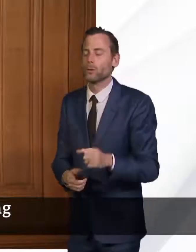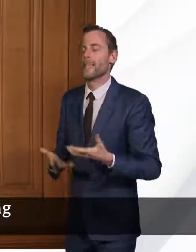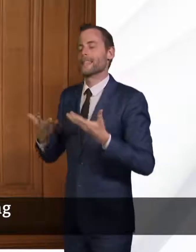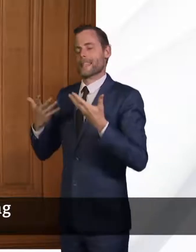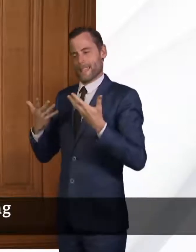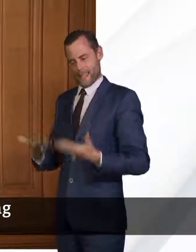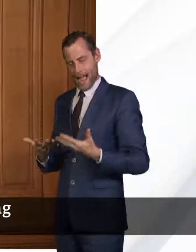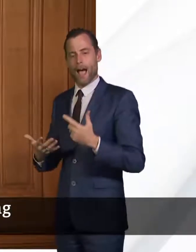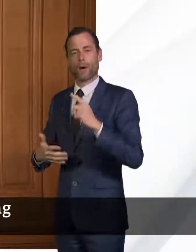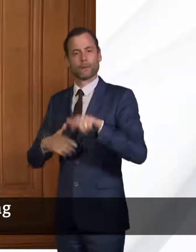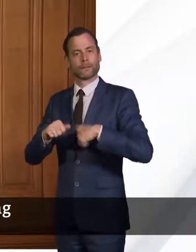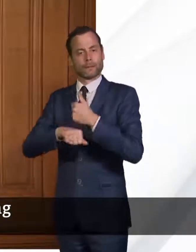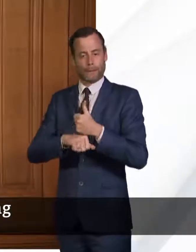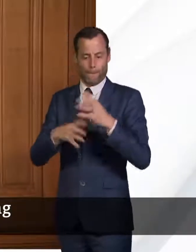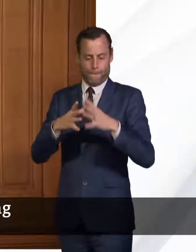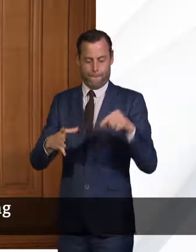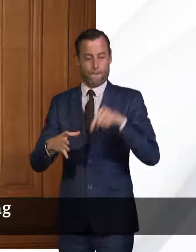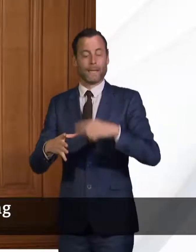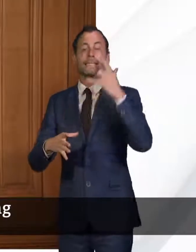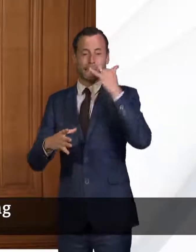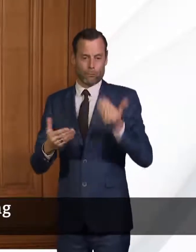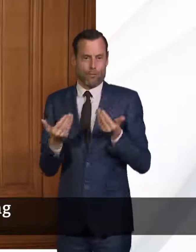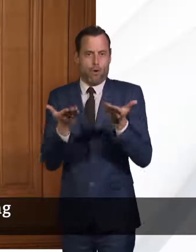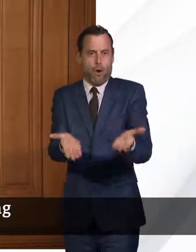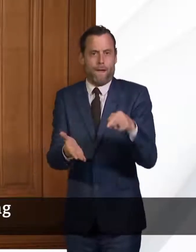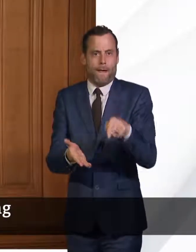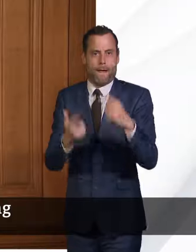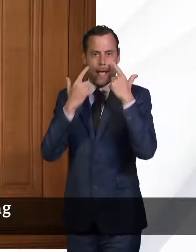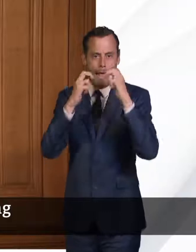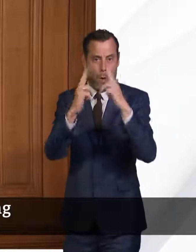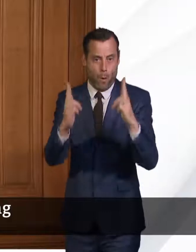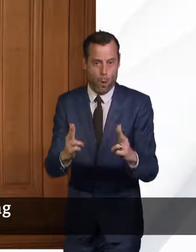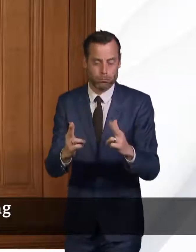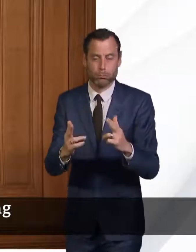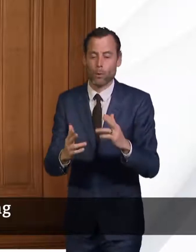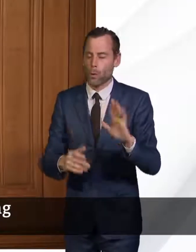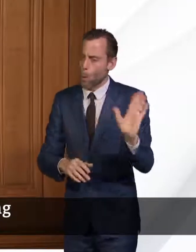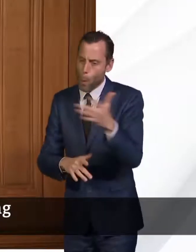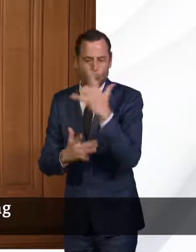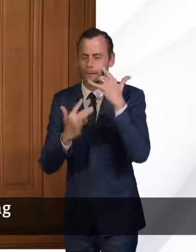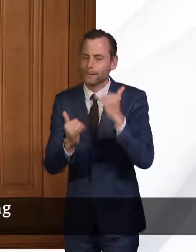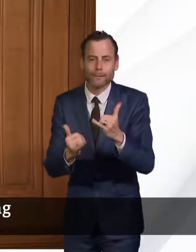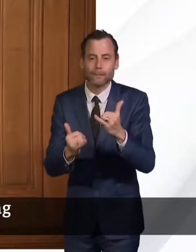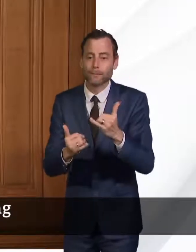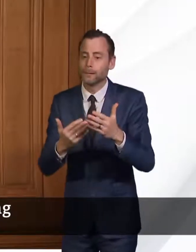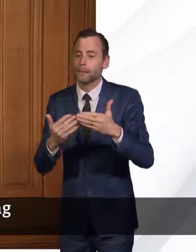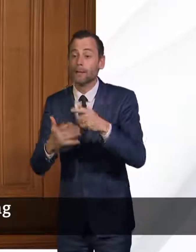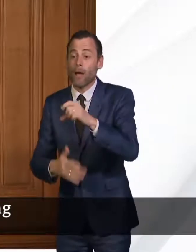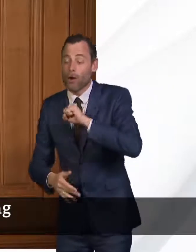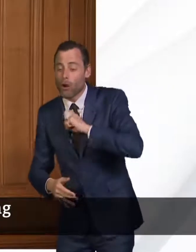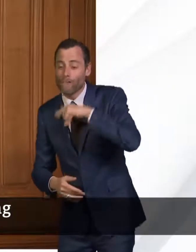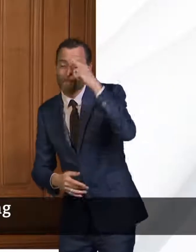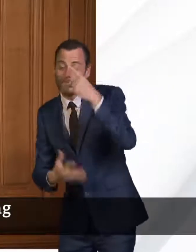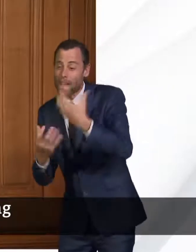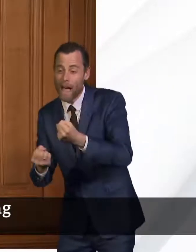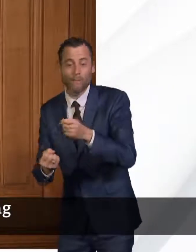and asymptomatic residents, as well as providing testing through the drive-in centres and through the other means that Secretary of State's